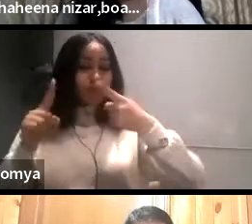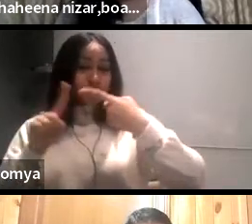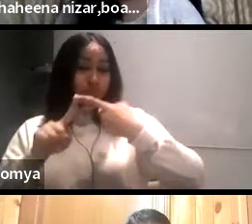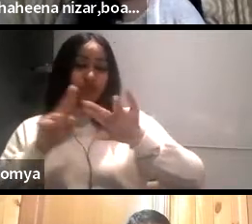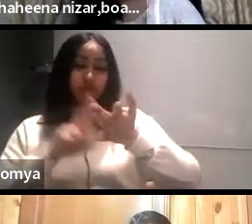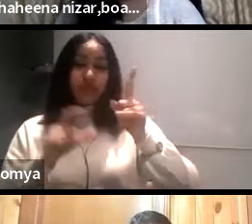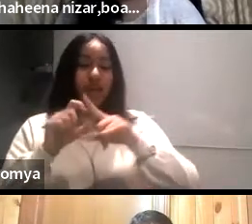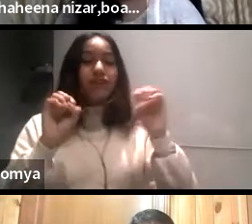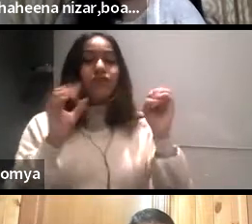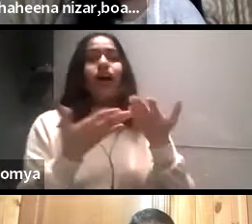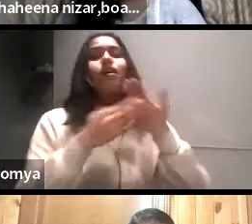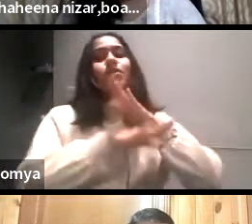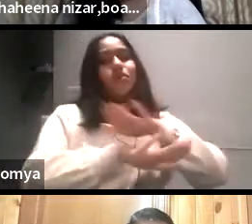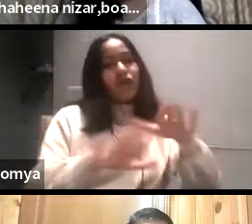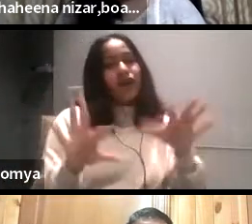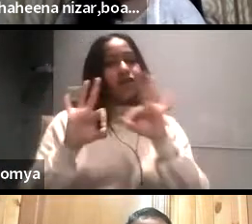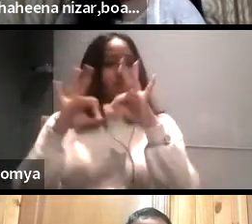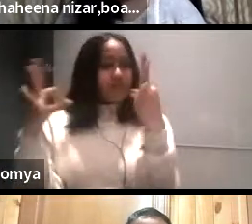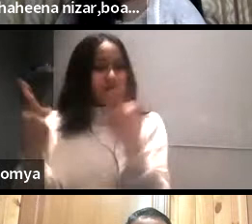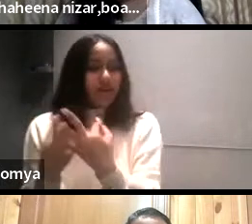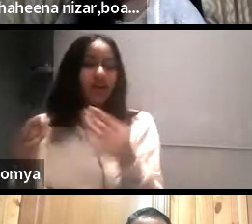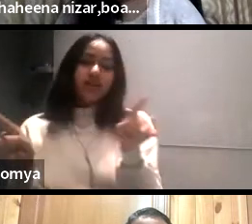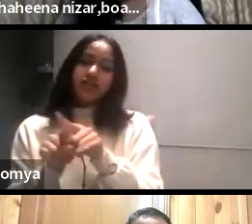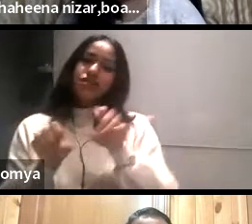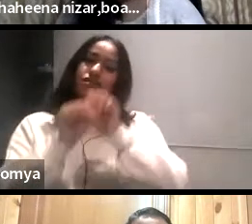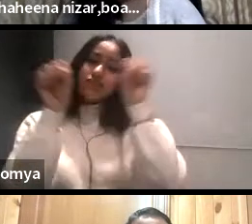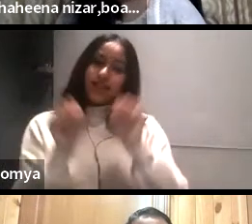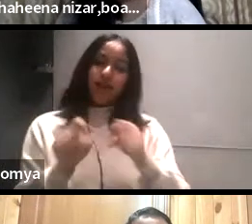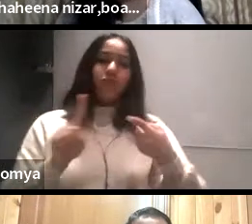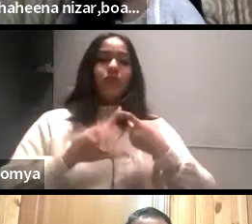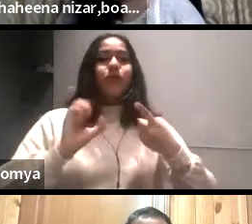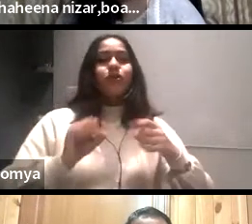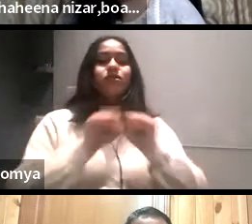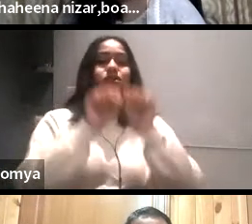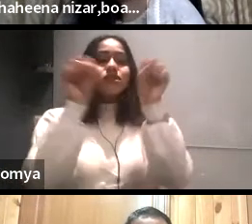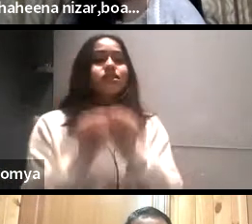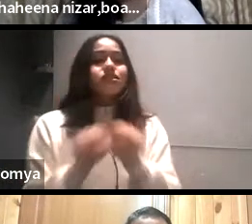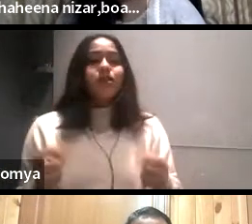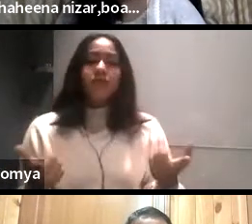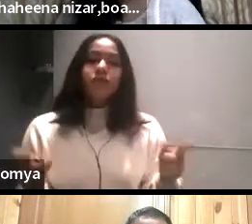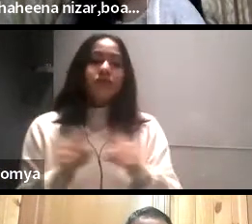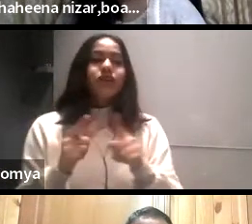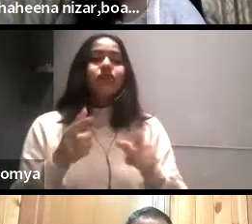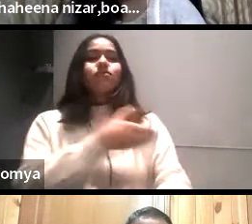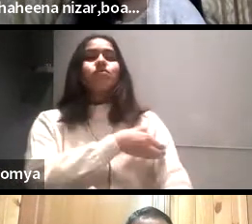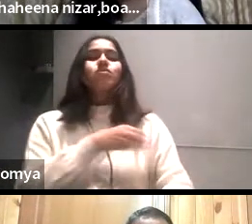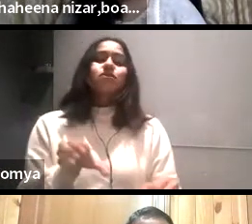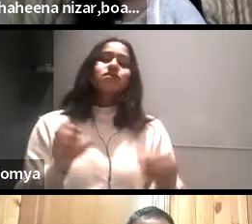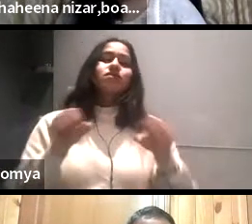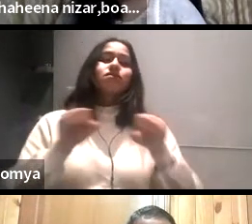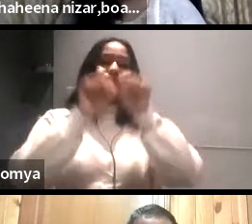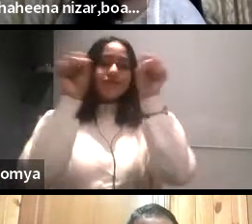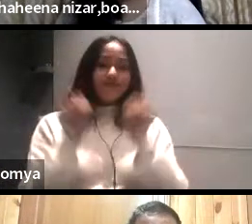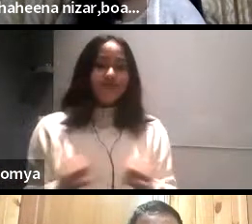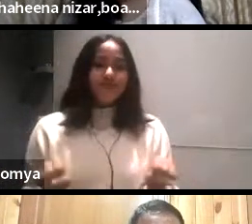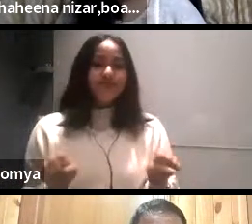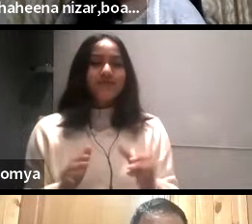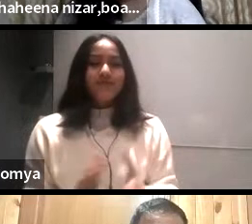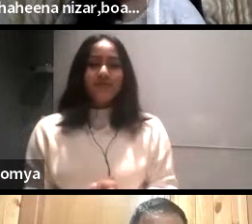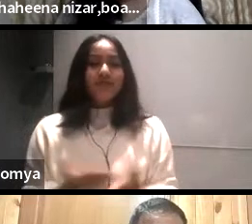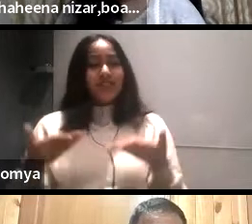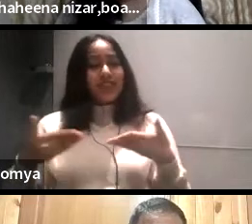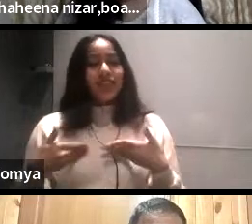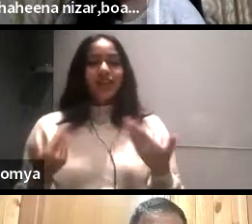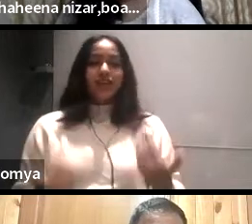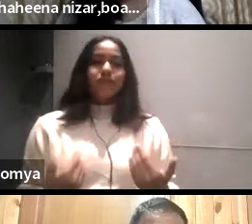the family to the entire ecosystem, skilling ecosystem, and the employment ecosystem or entrepreneurship ecosystem. That's all from